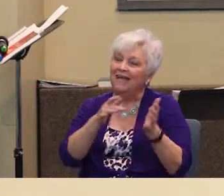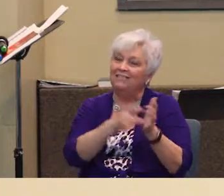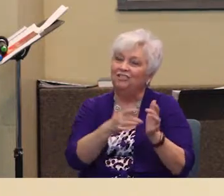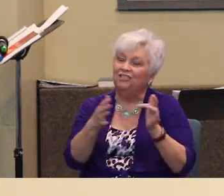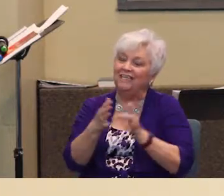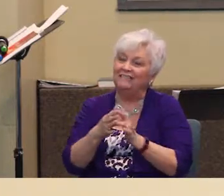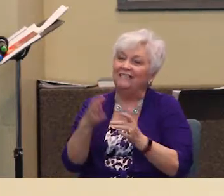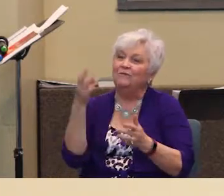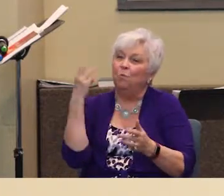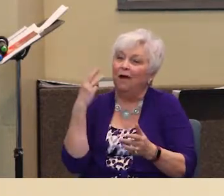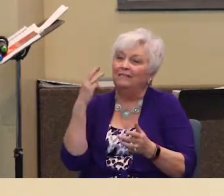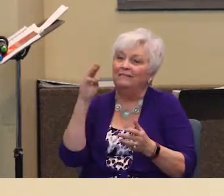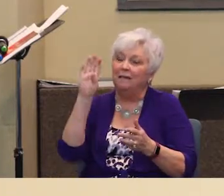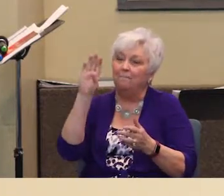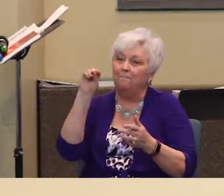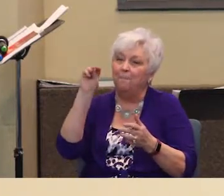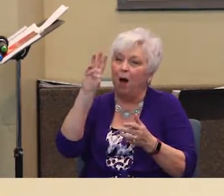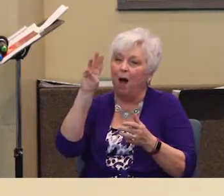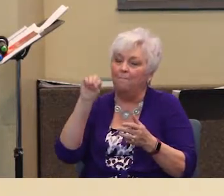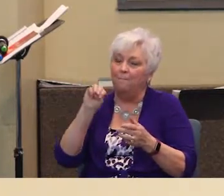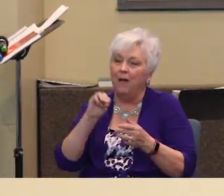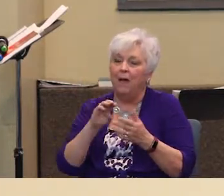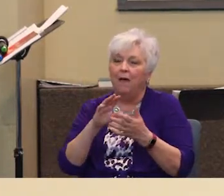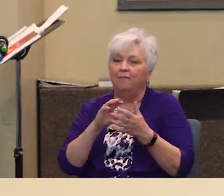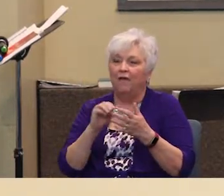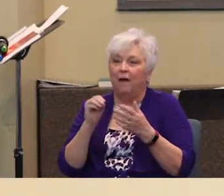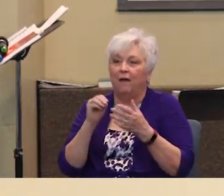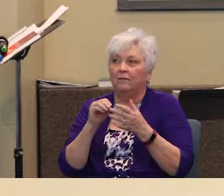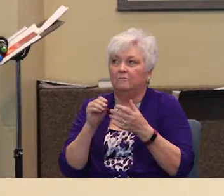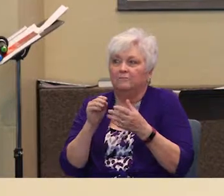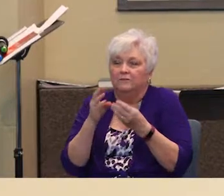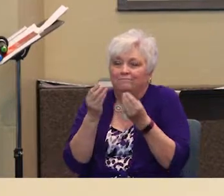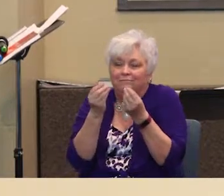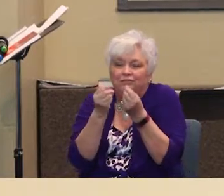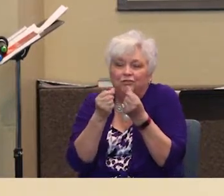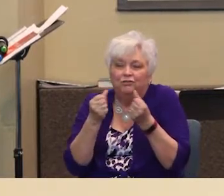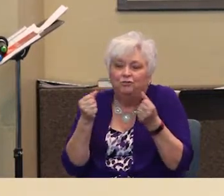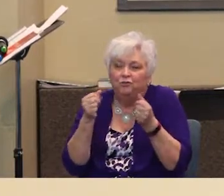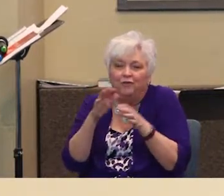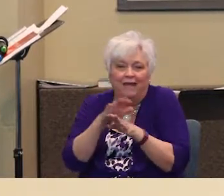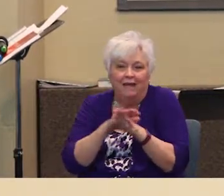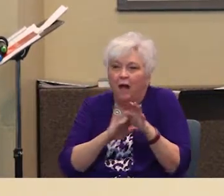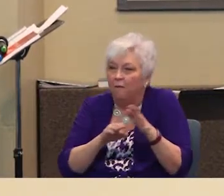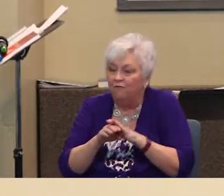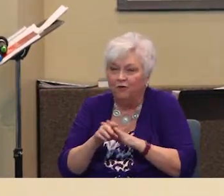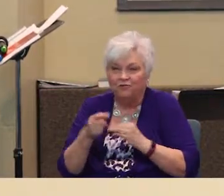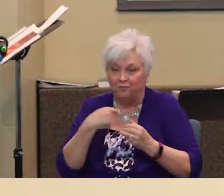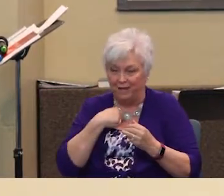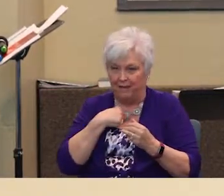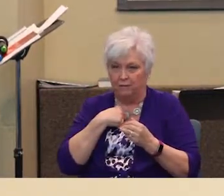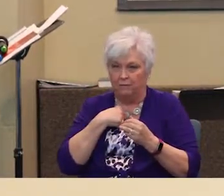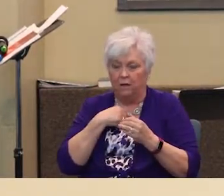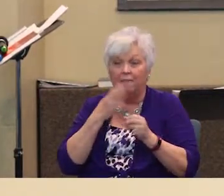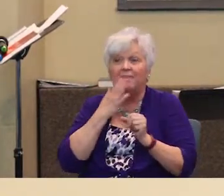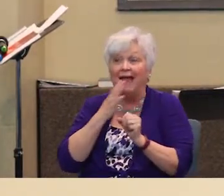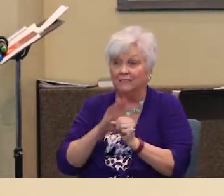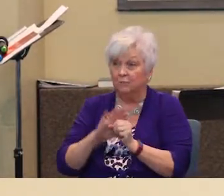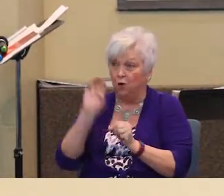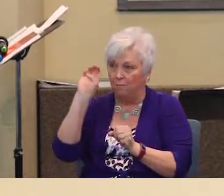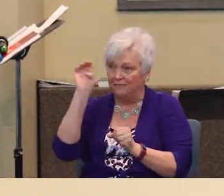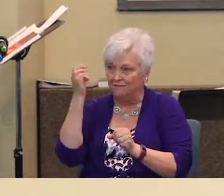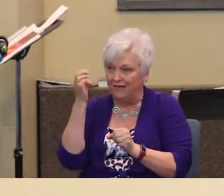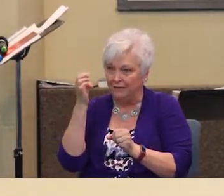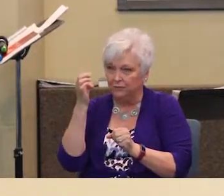the balm, the soothing agent, See, that's what the promise of Easter is that Jesus is